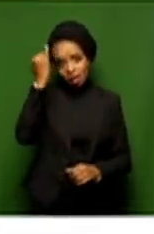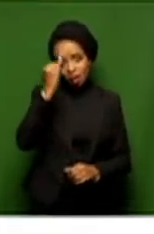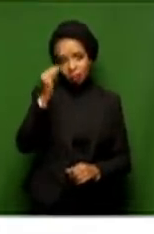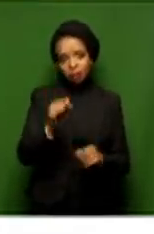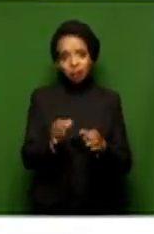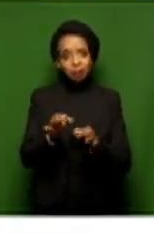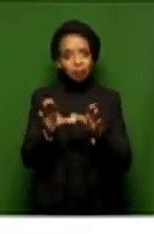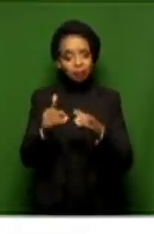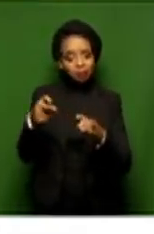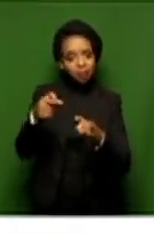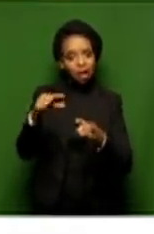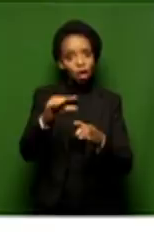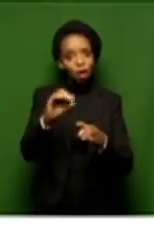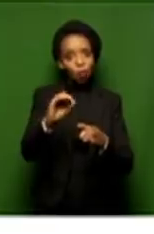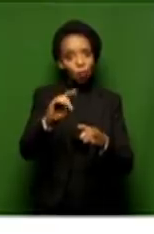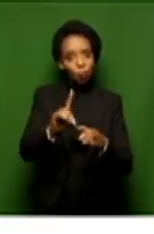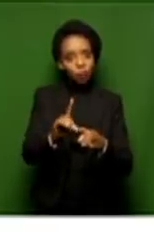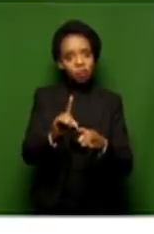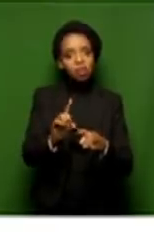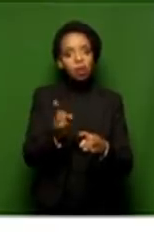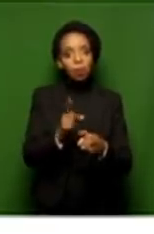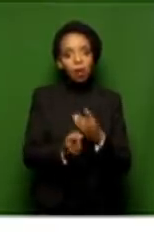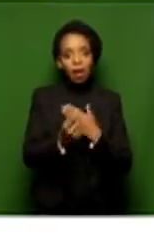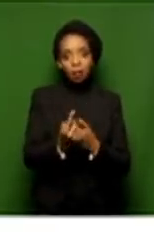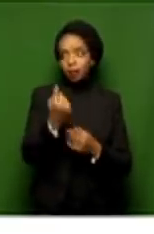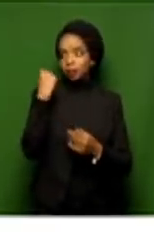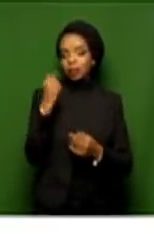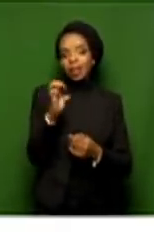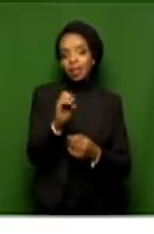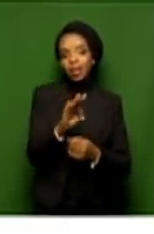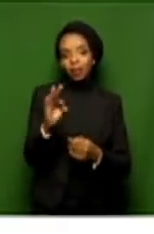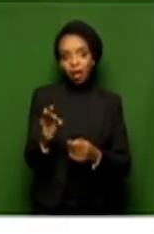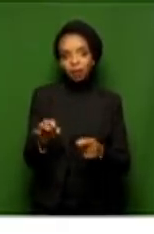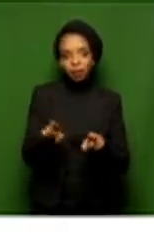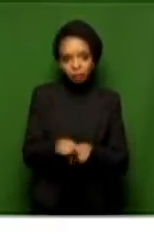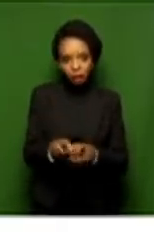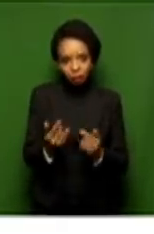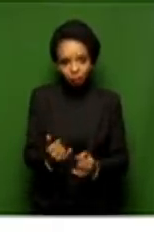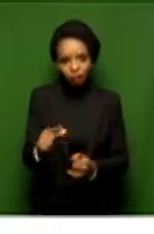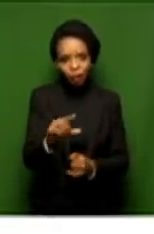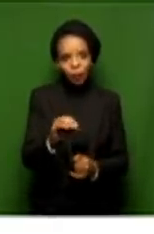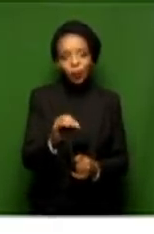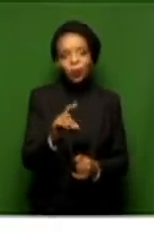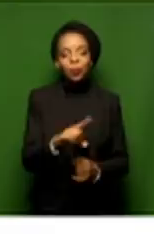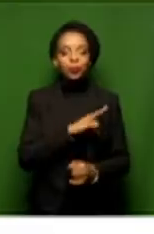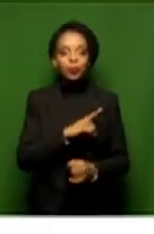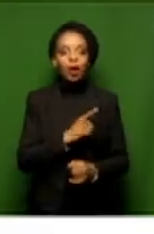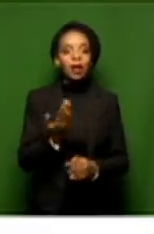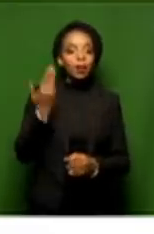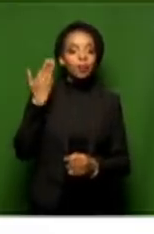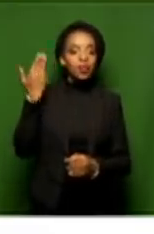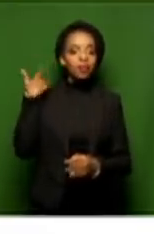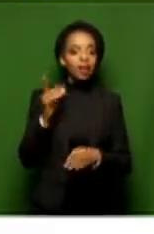applied to EFF in the last election would now apply to Good, where you don't have any previous data to go on.